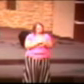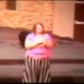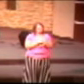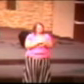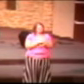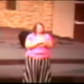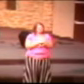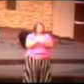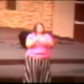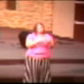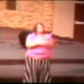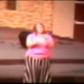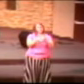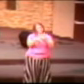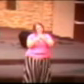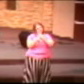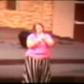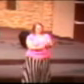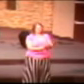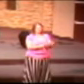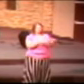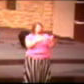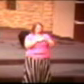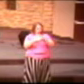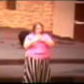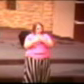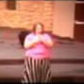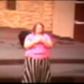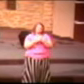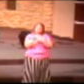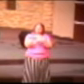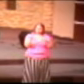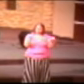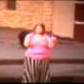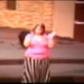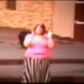Jesus modeled community and we ought to pay attention to it.